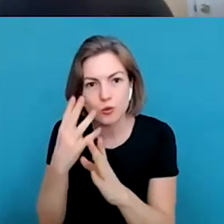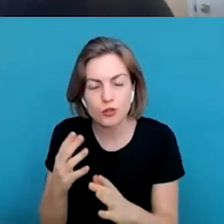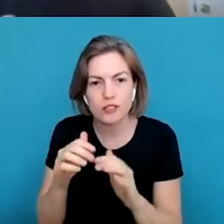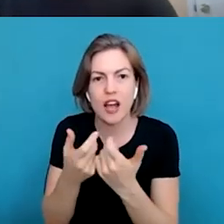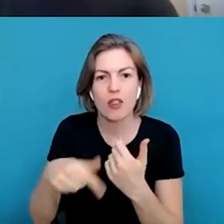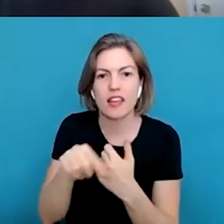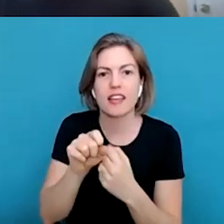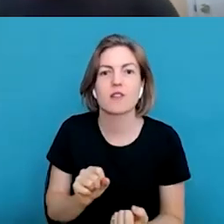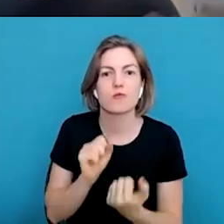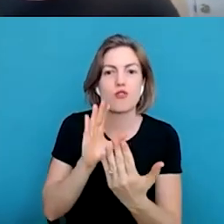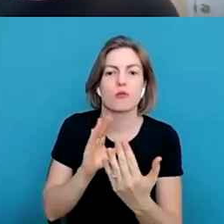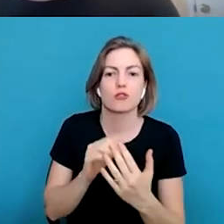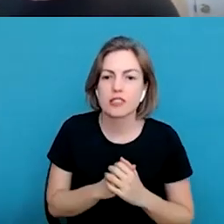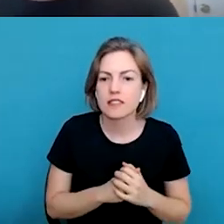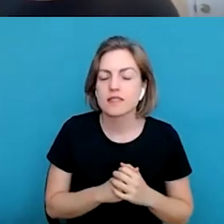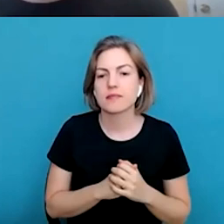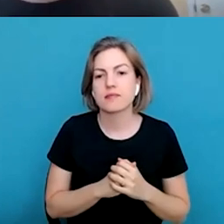it, about